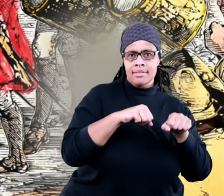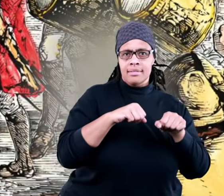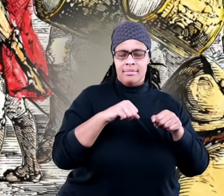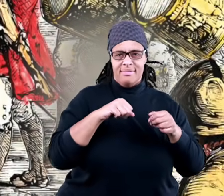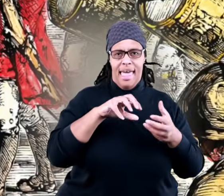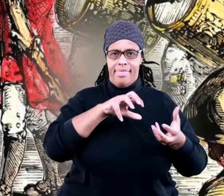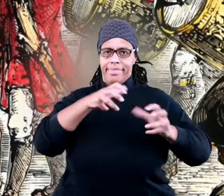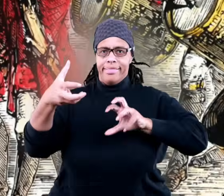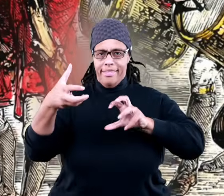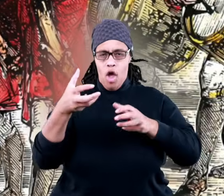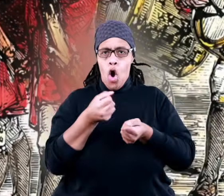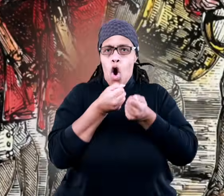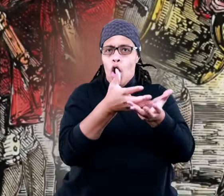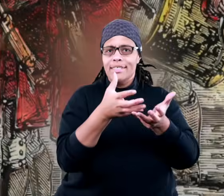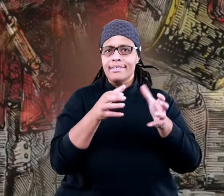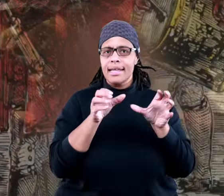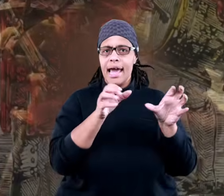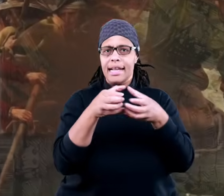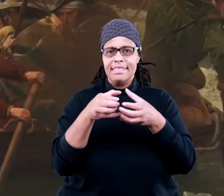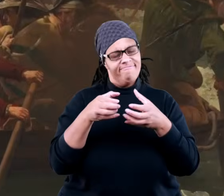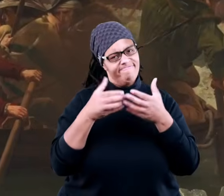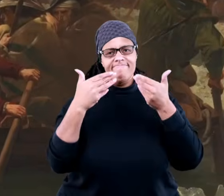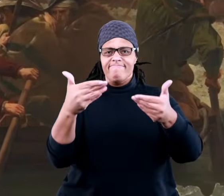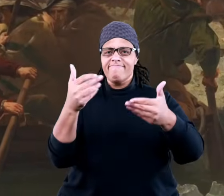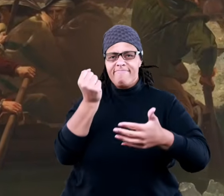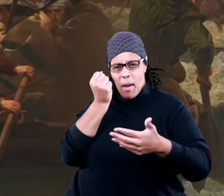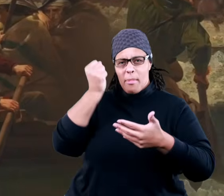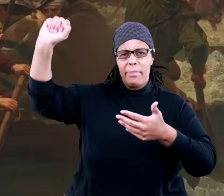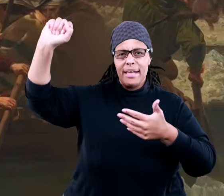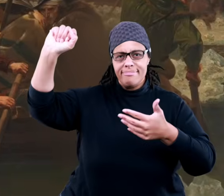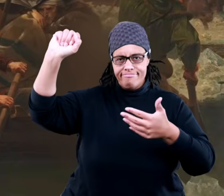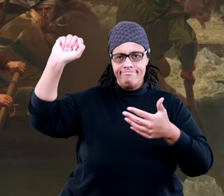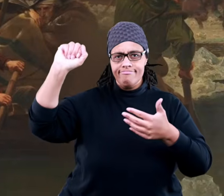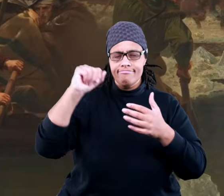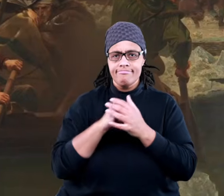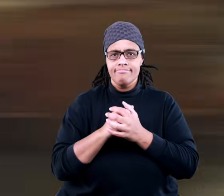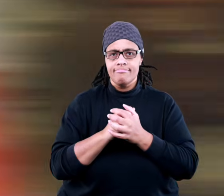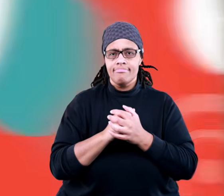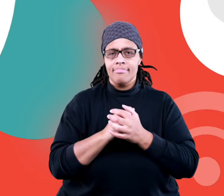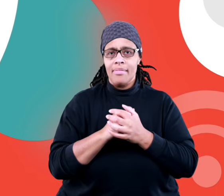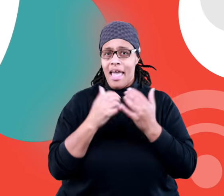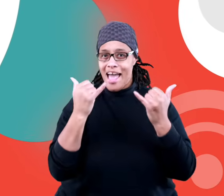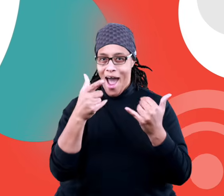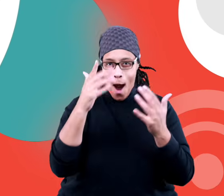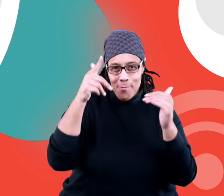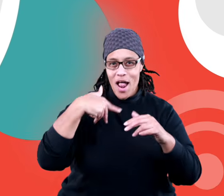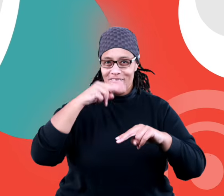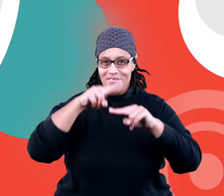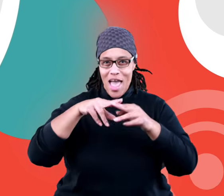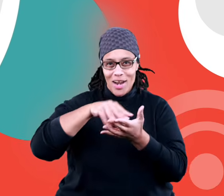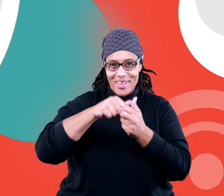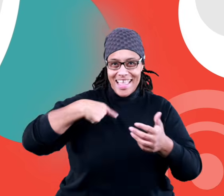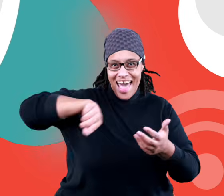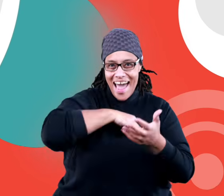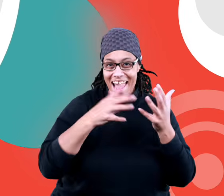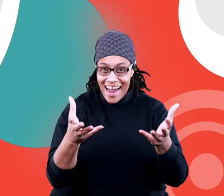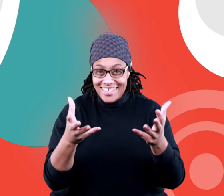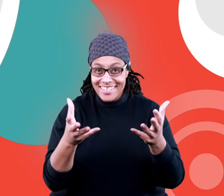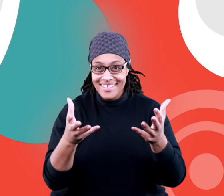became a catalyst that would cause the colonies to revolt and rebel. Hope you had fun learning with